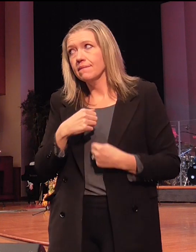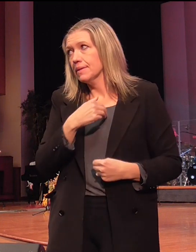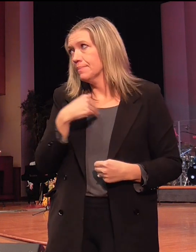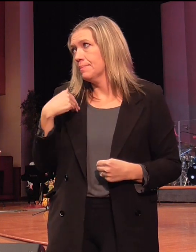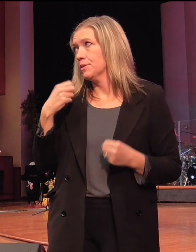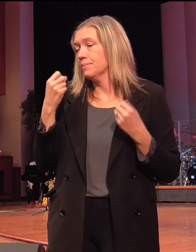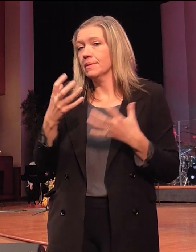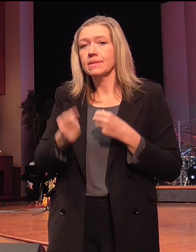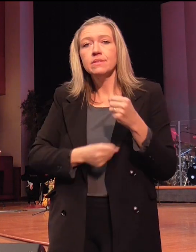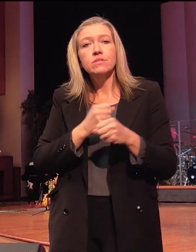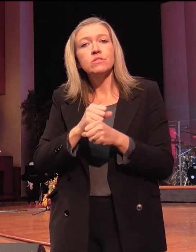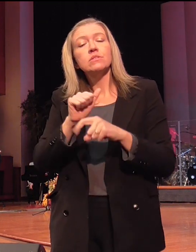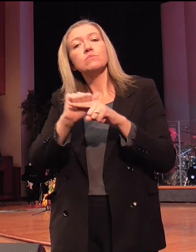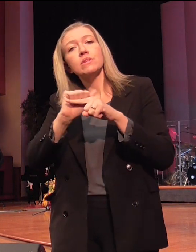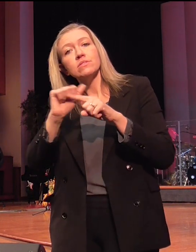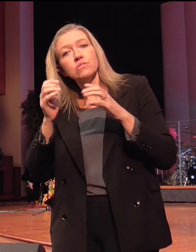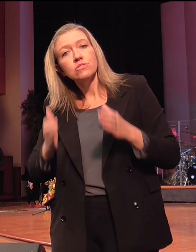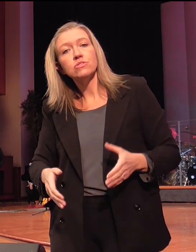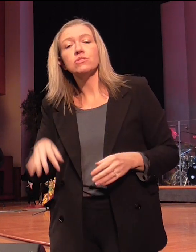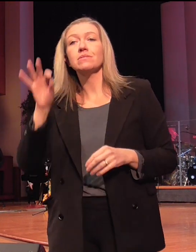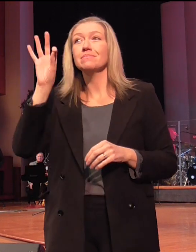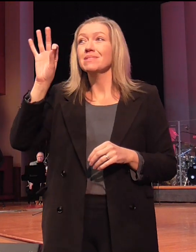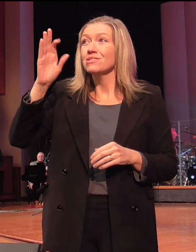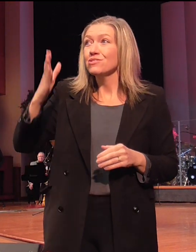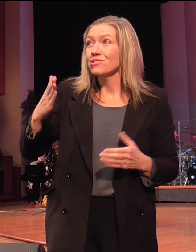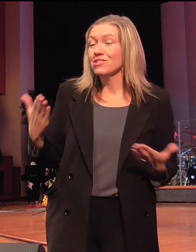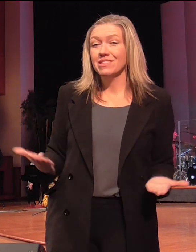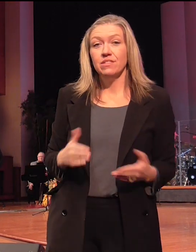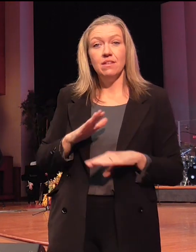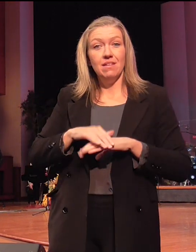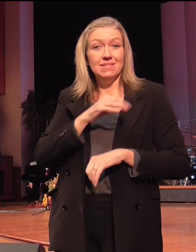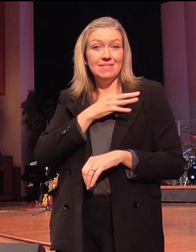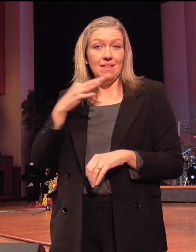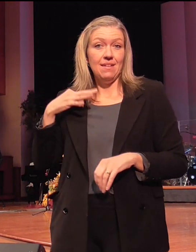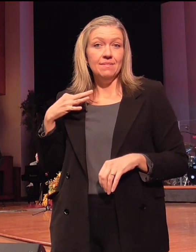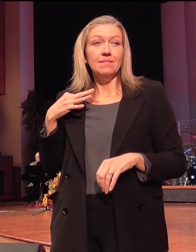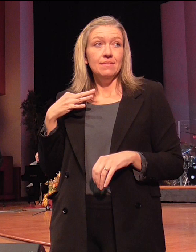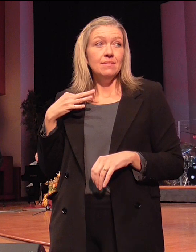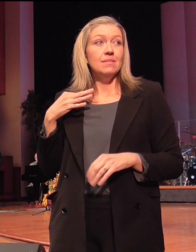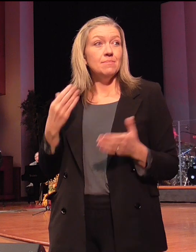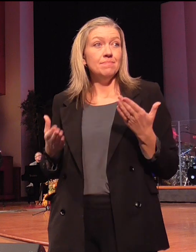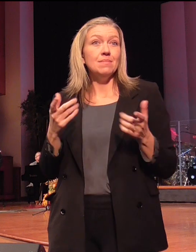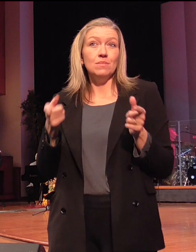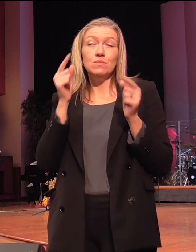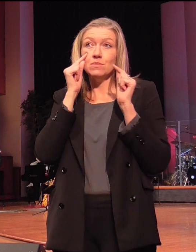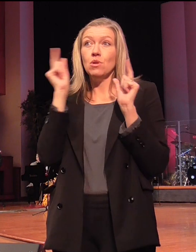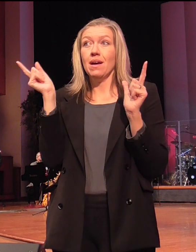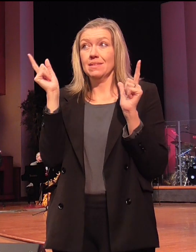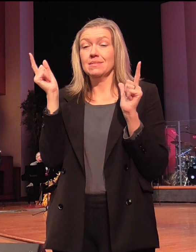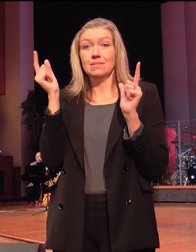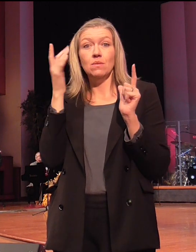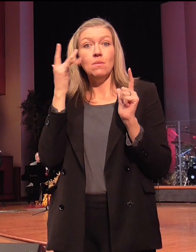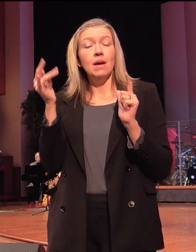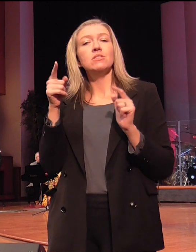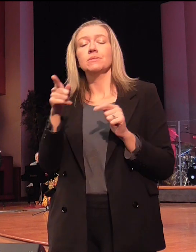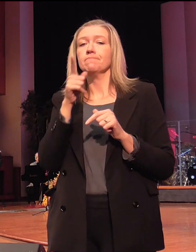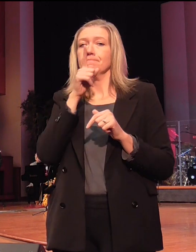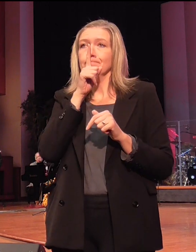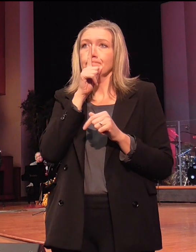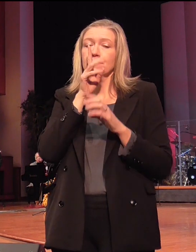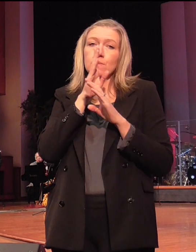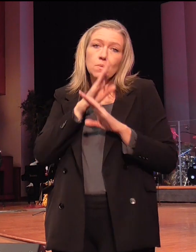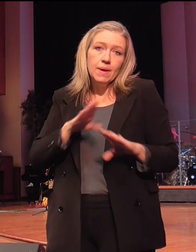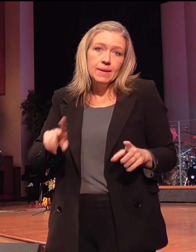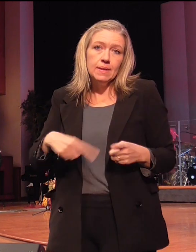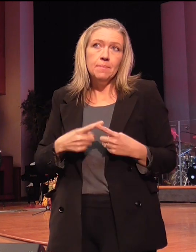years, a practitioner, a minister here on our staff, and you may be surprised about this because she wasn't very public about what